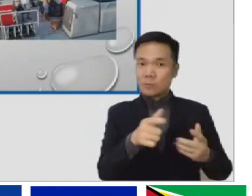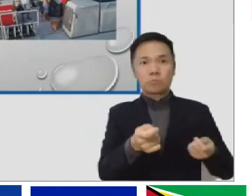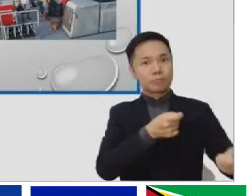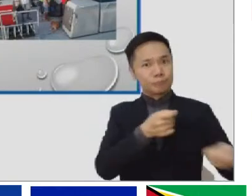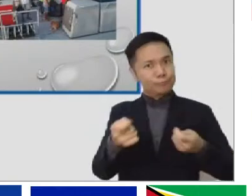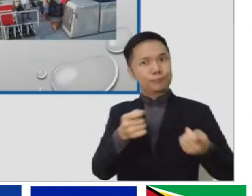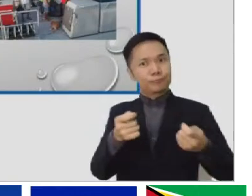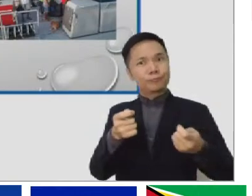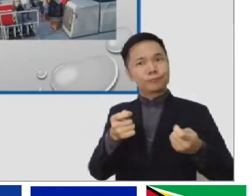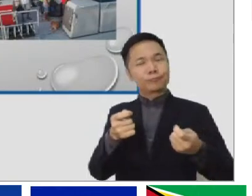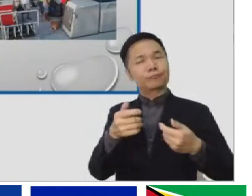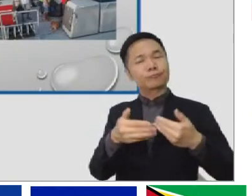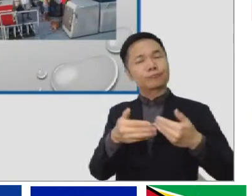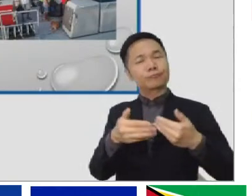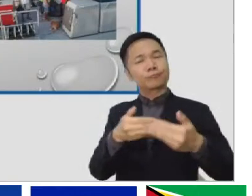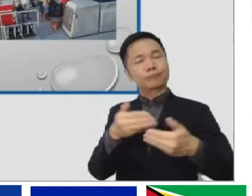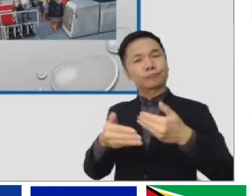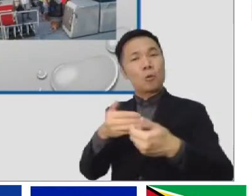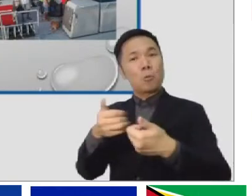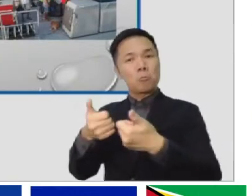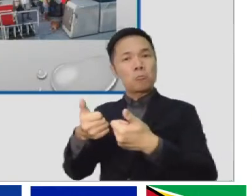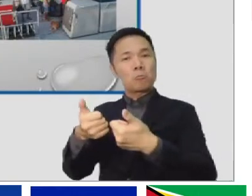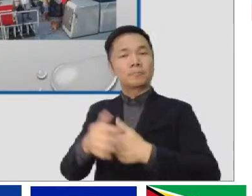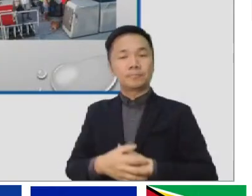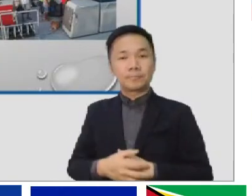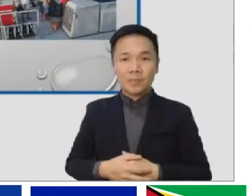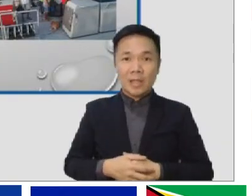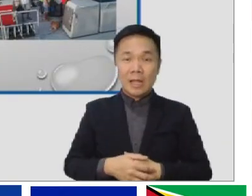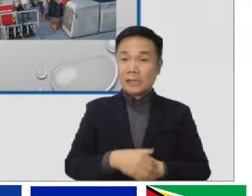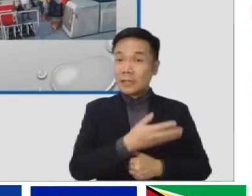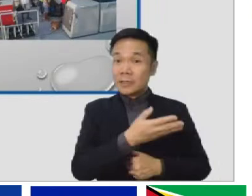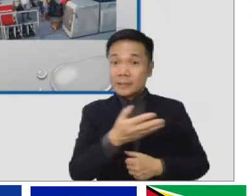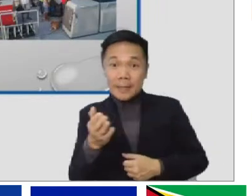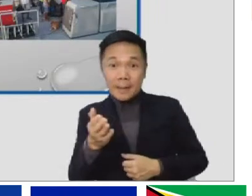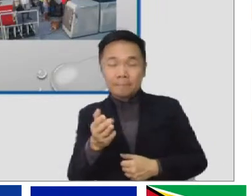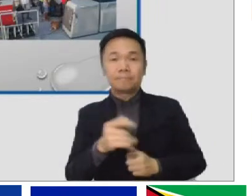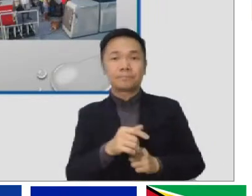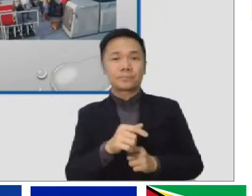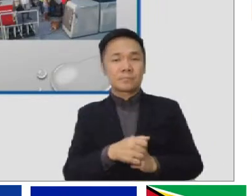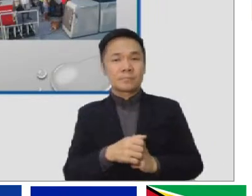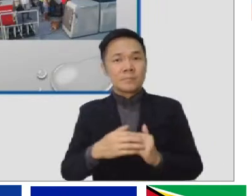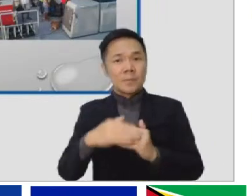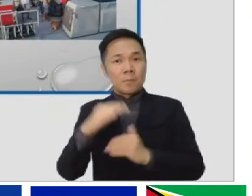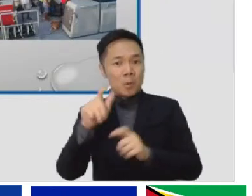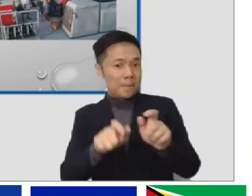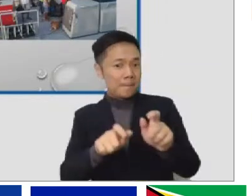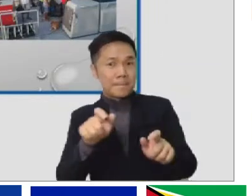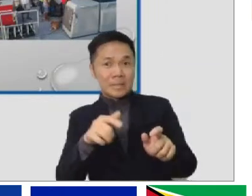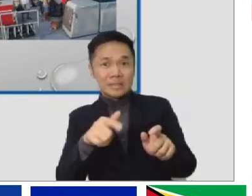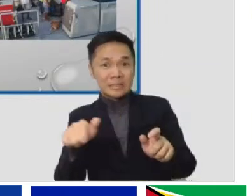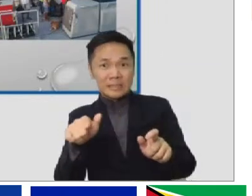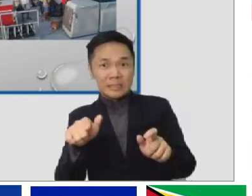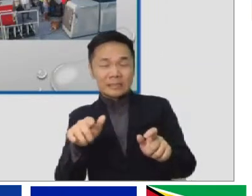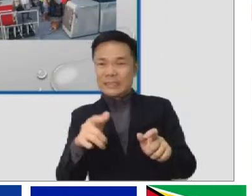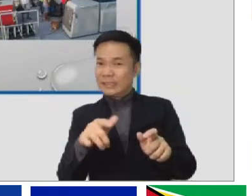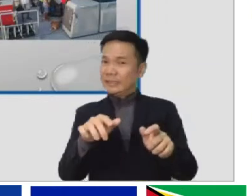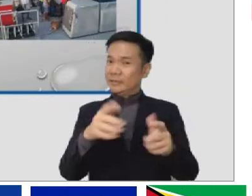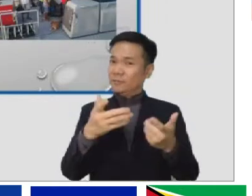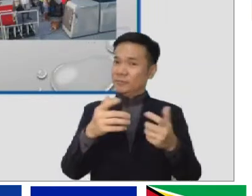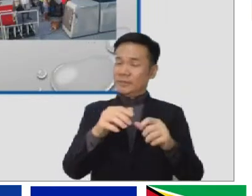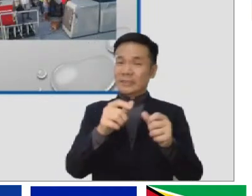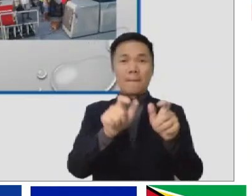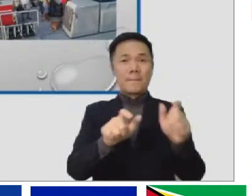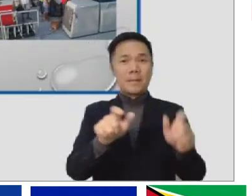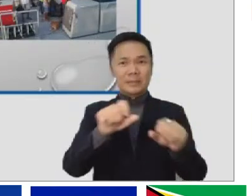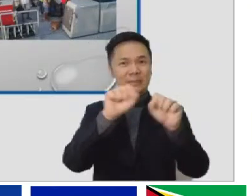the general rejection, however, of most of the at-risk citizens, the shelterees, to accepting